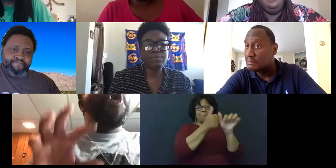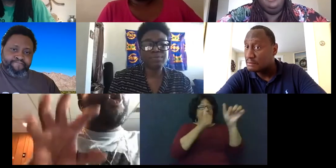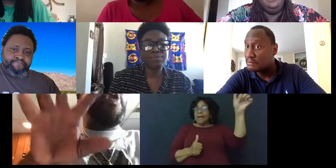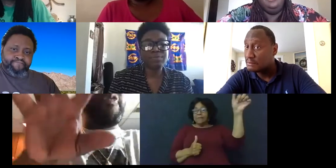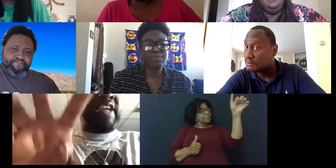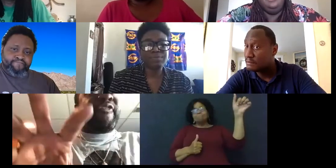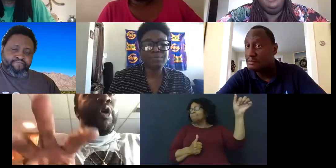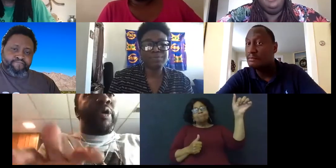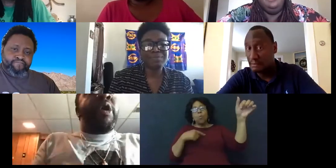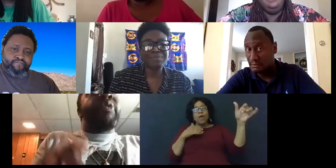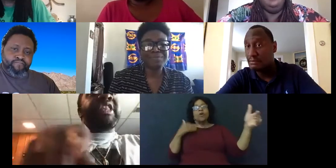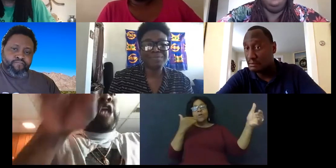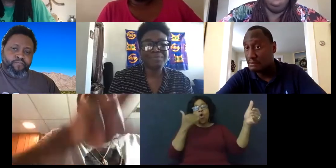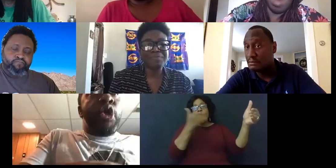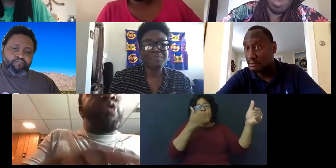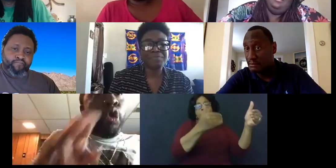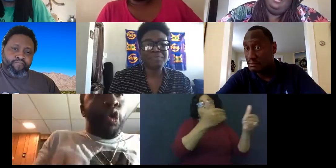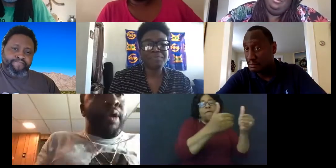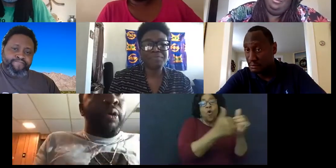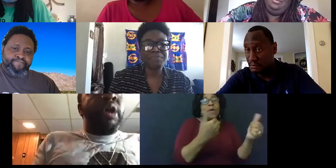to move things forward with